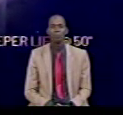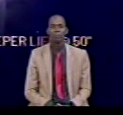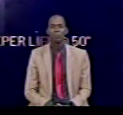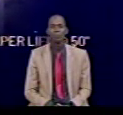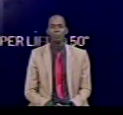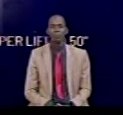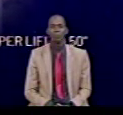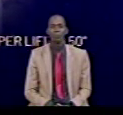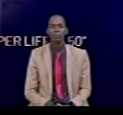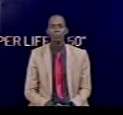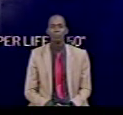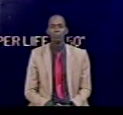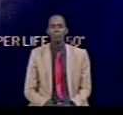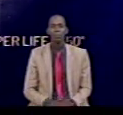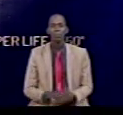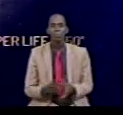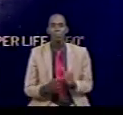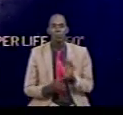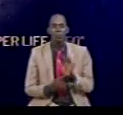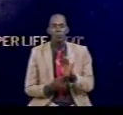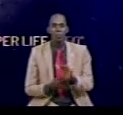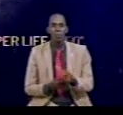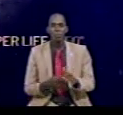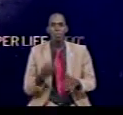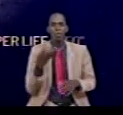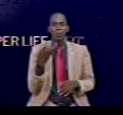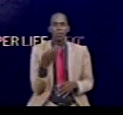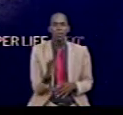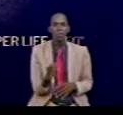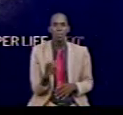unveiling of Deeper Life at 50.